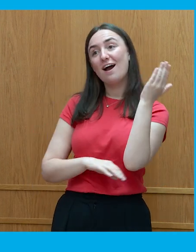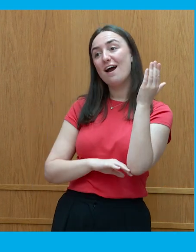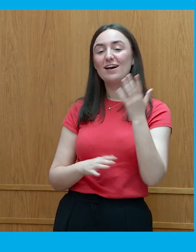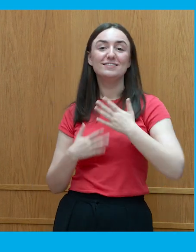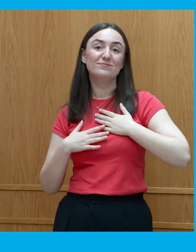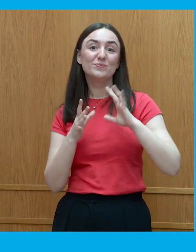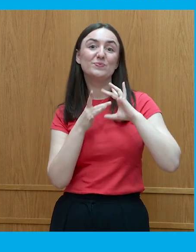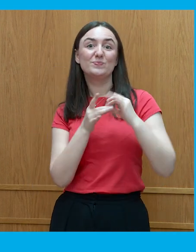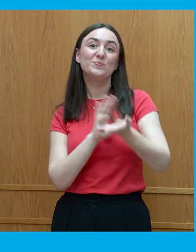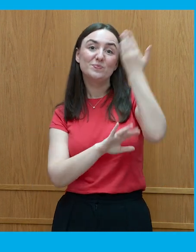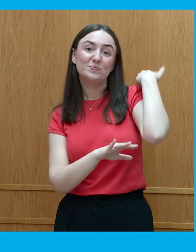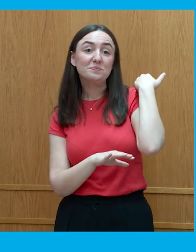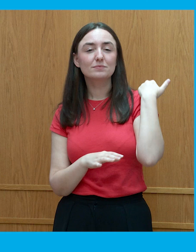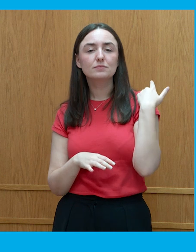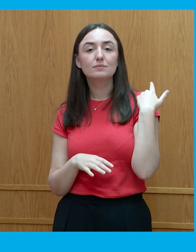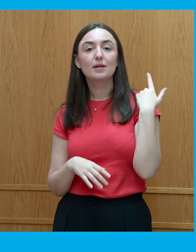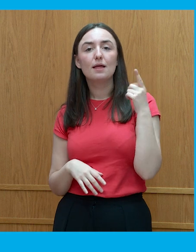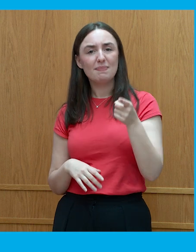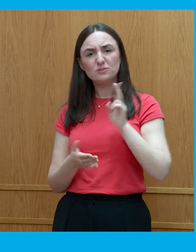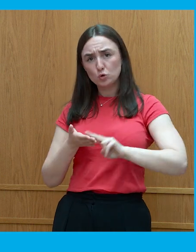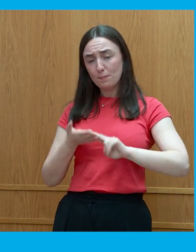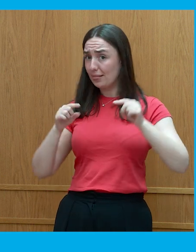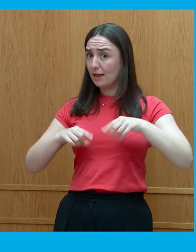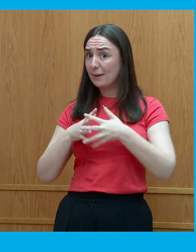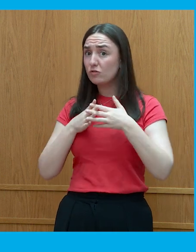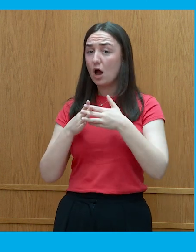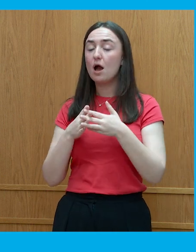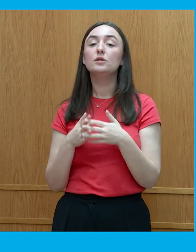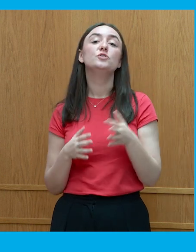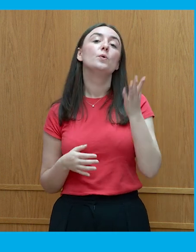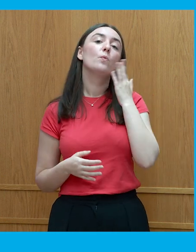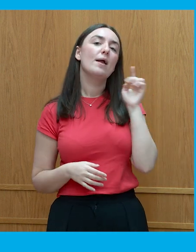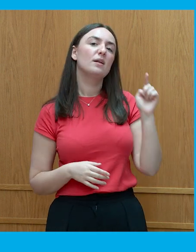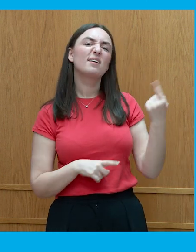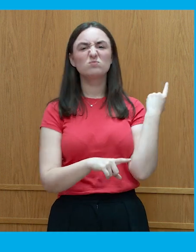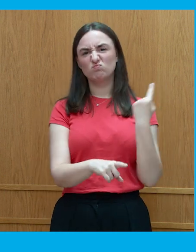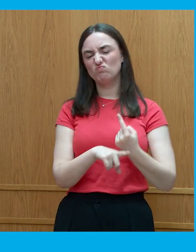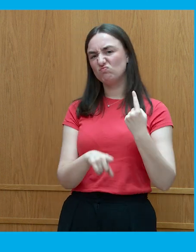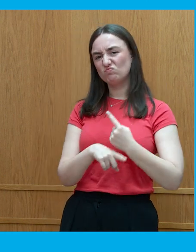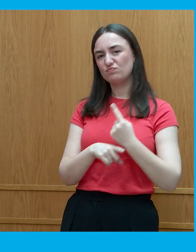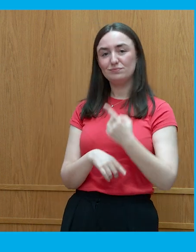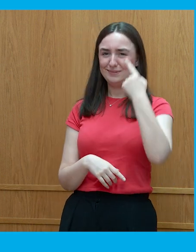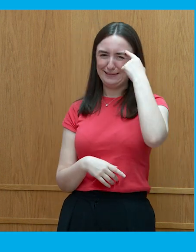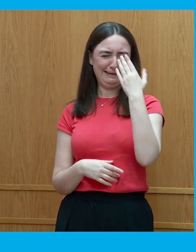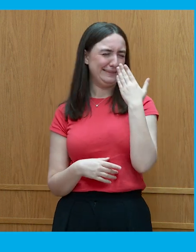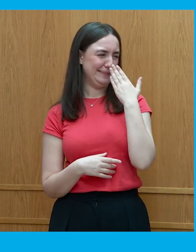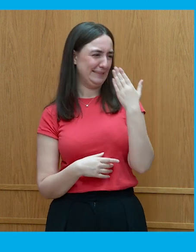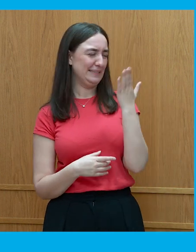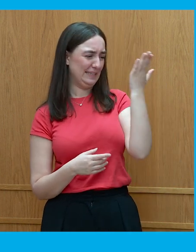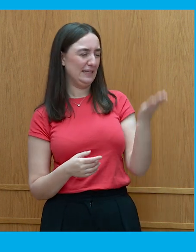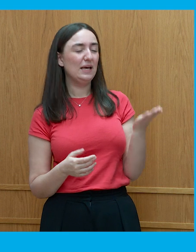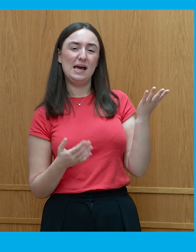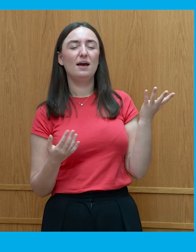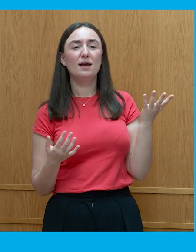to the old world. It's kind of a normal thing. So when he talks about it, I just think it makes him